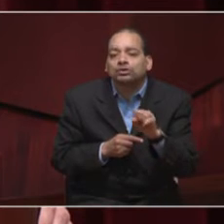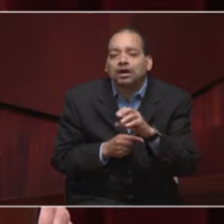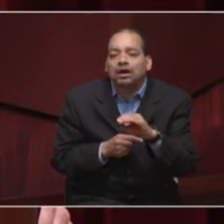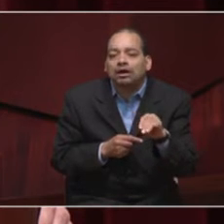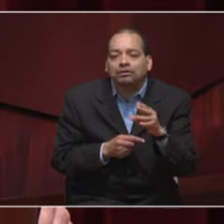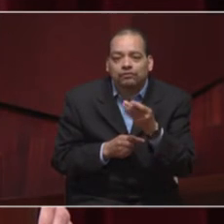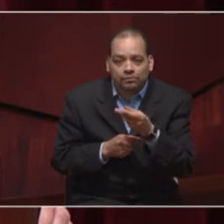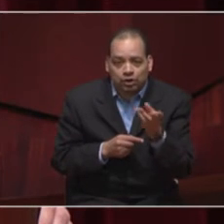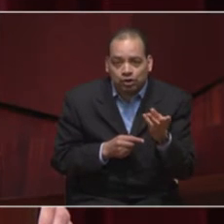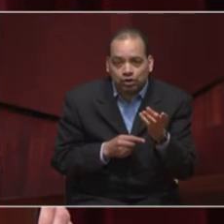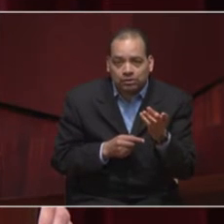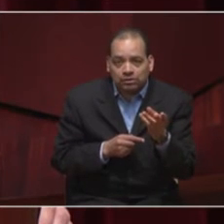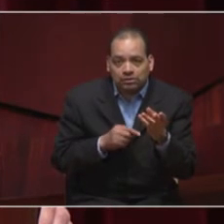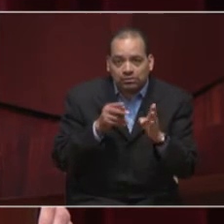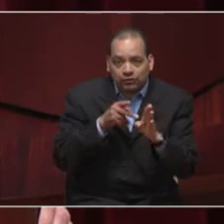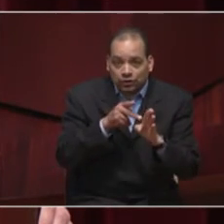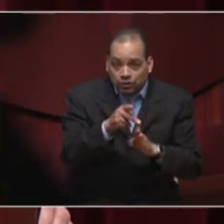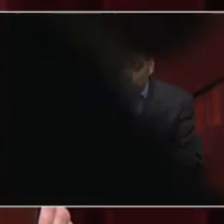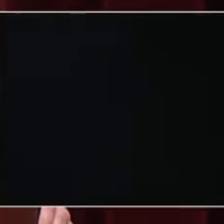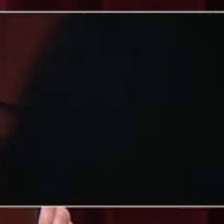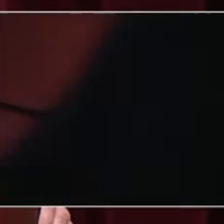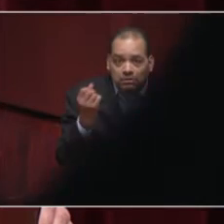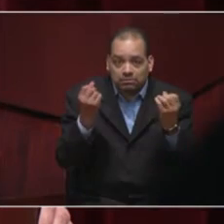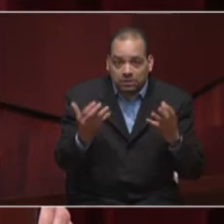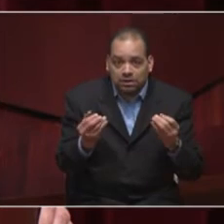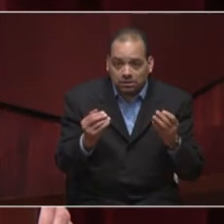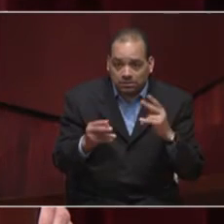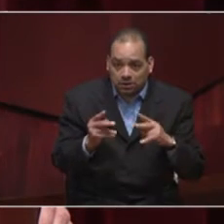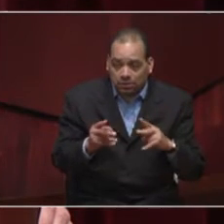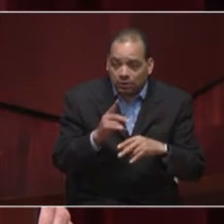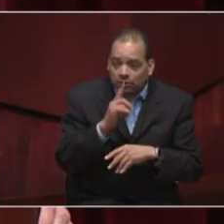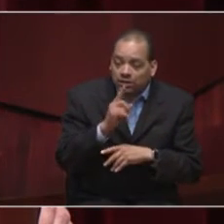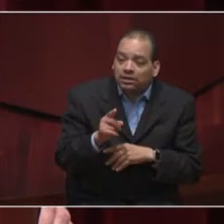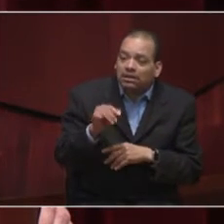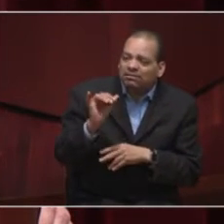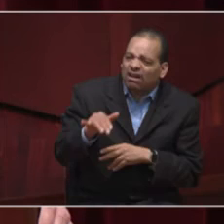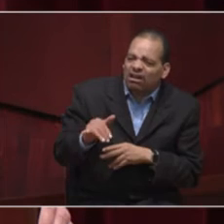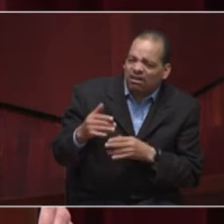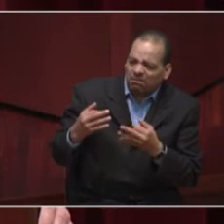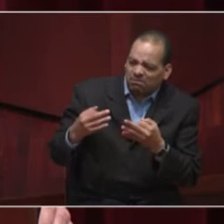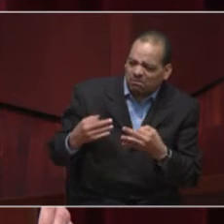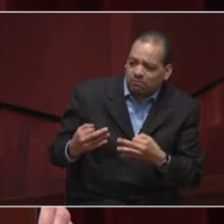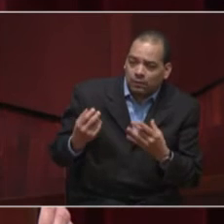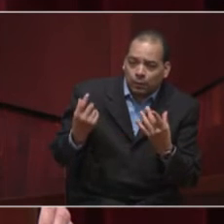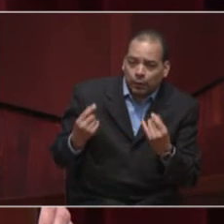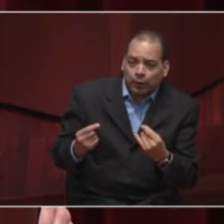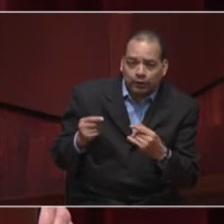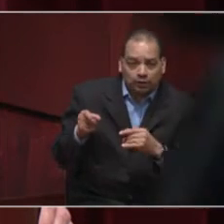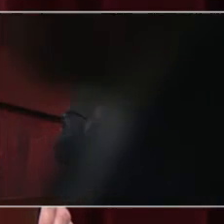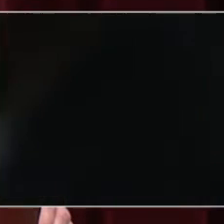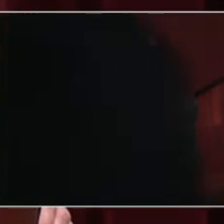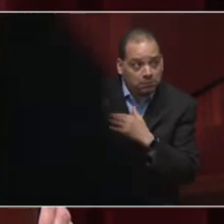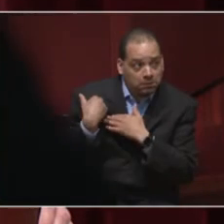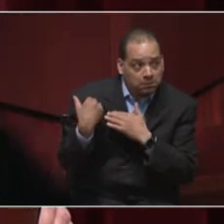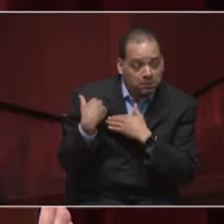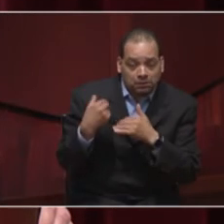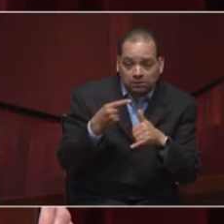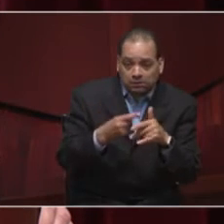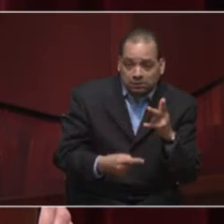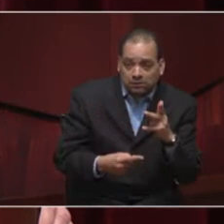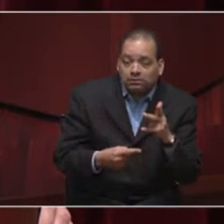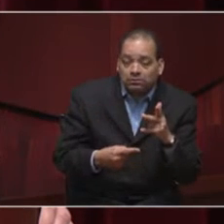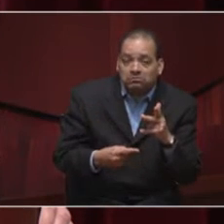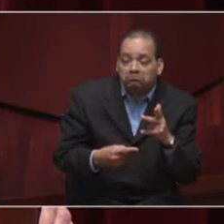and for many of us, it really does describe what we do. And in that sense, it's a